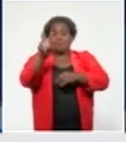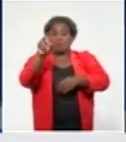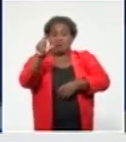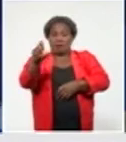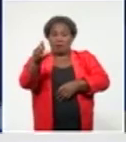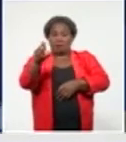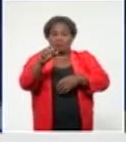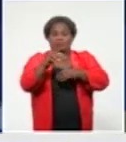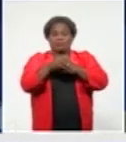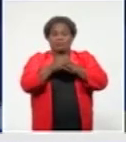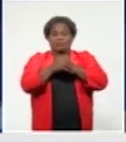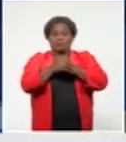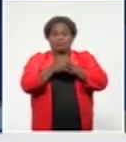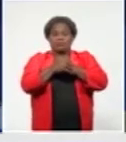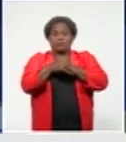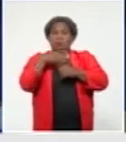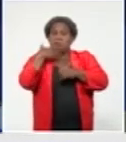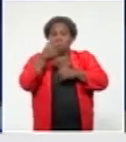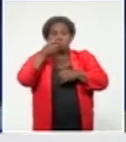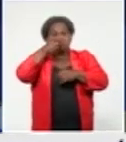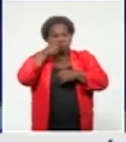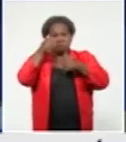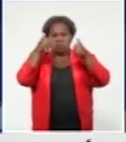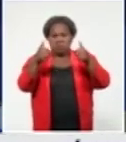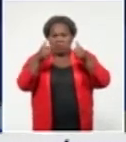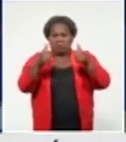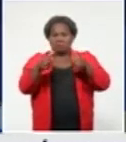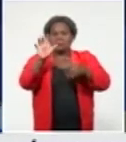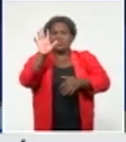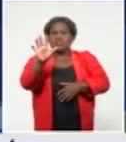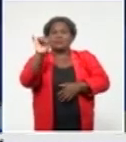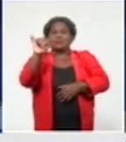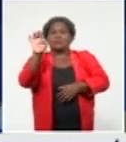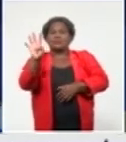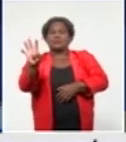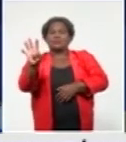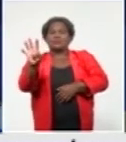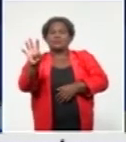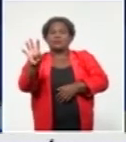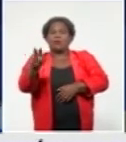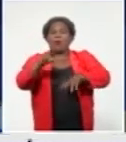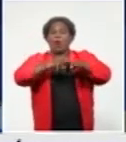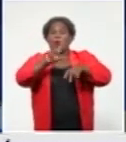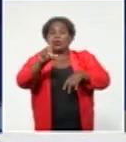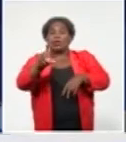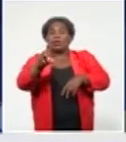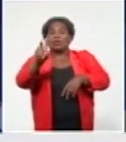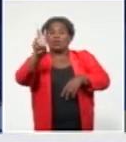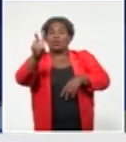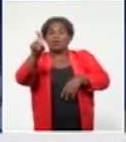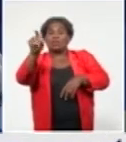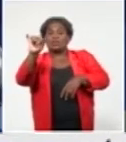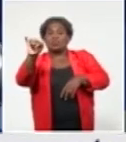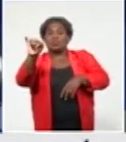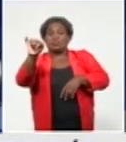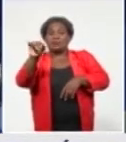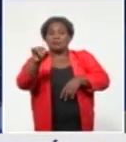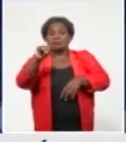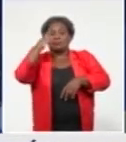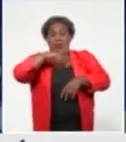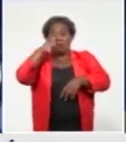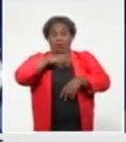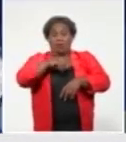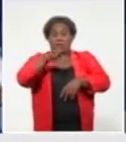cases are Cuban, 40 are confirmed case contacts. That is, the 84.1% of all confirmed cases in Cuba have